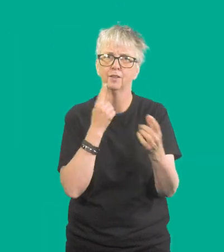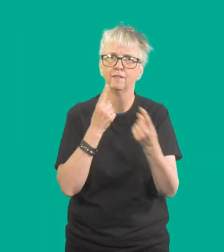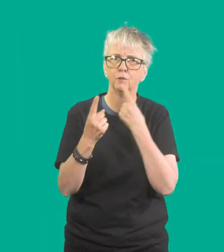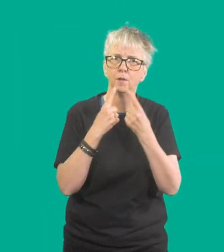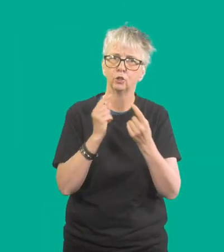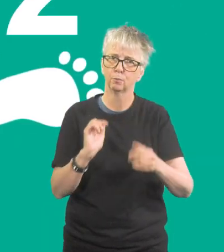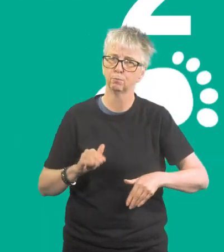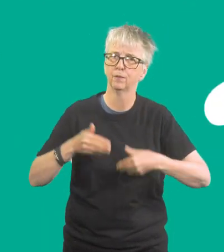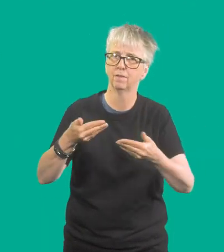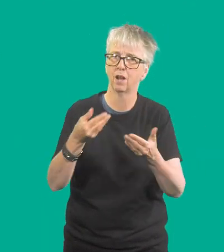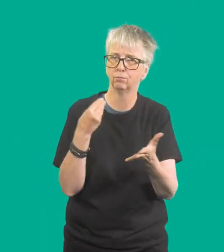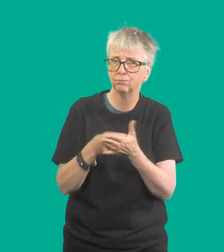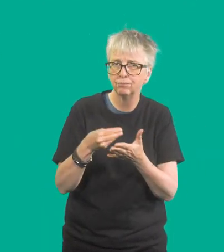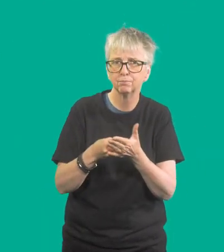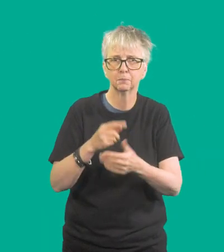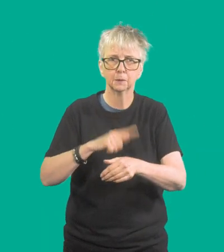Step 2.